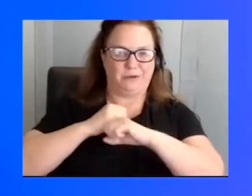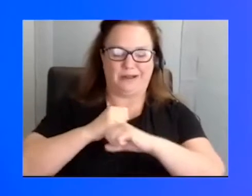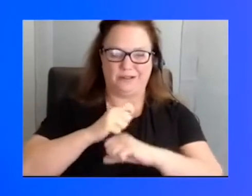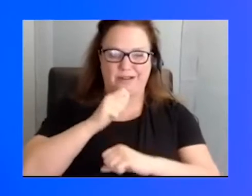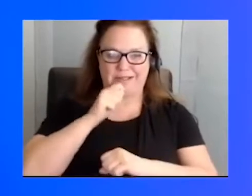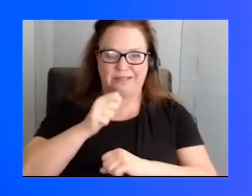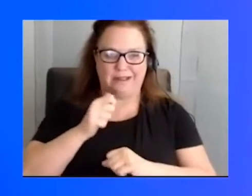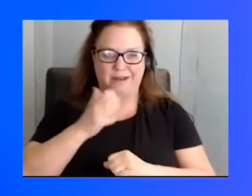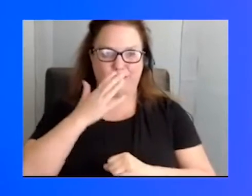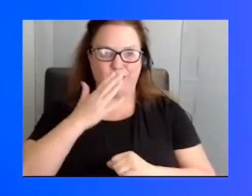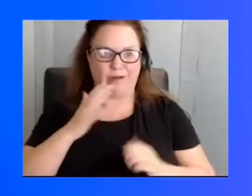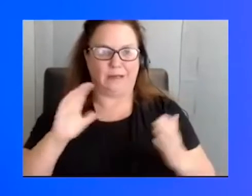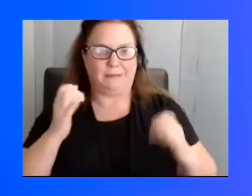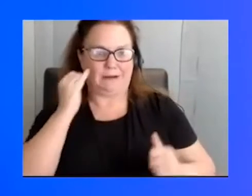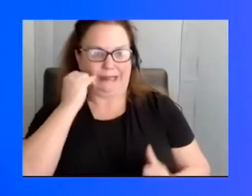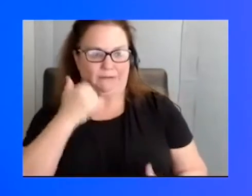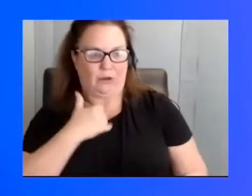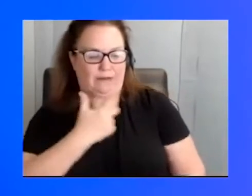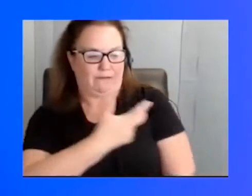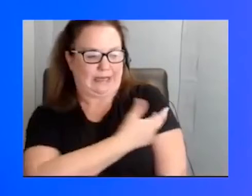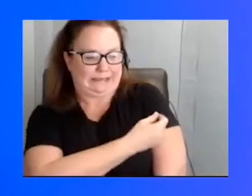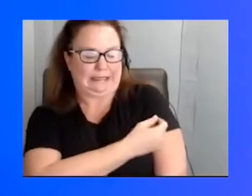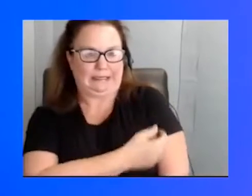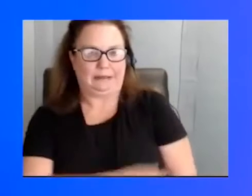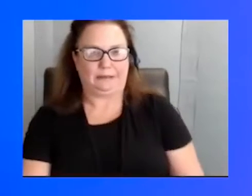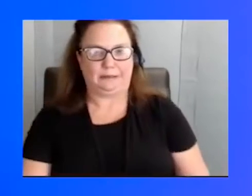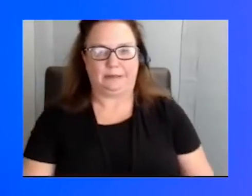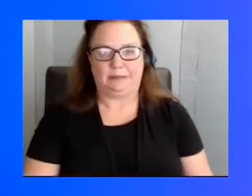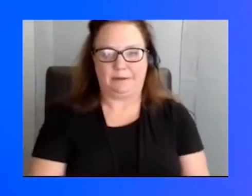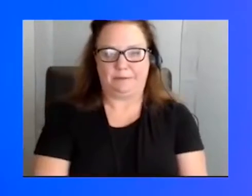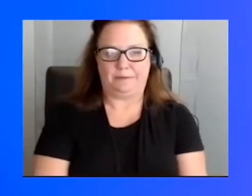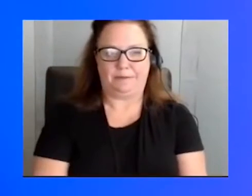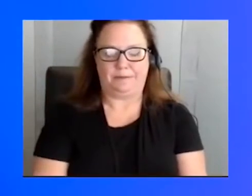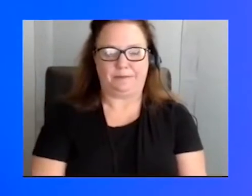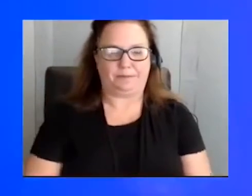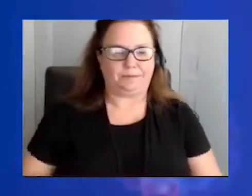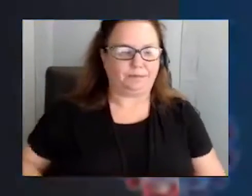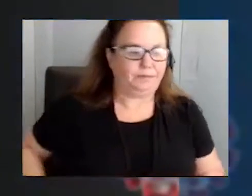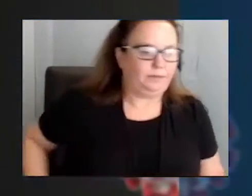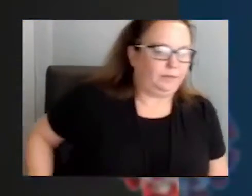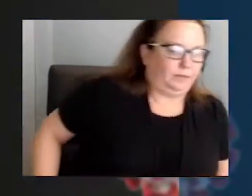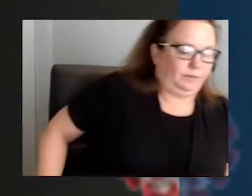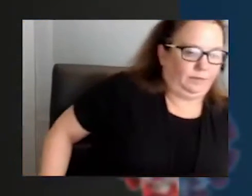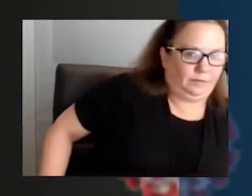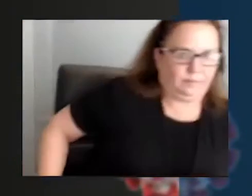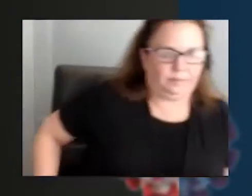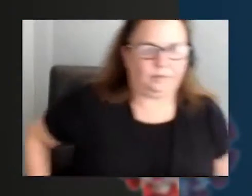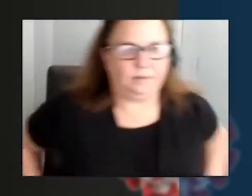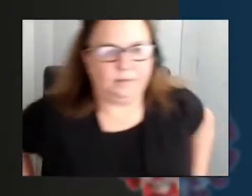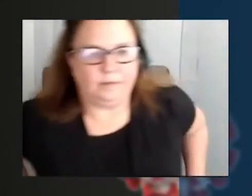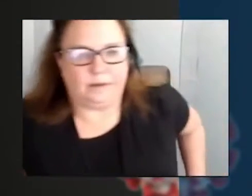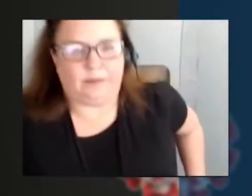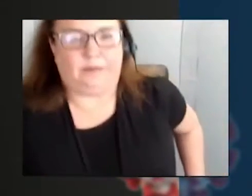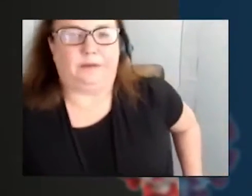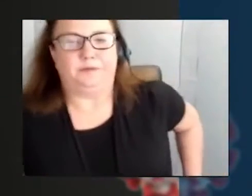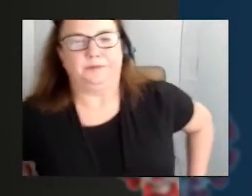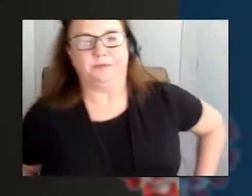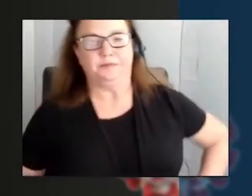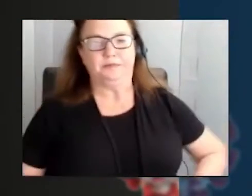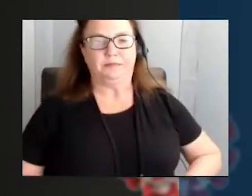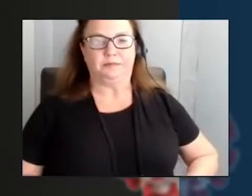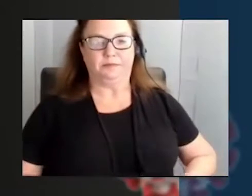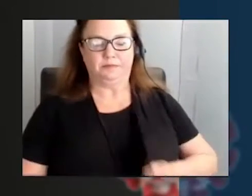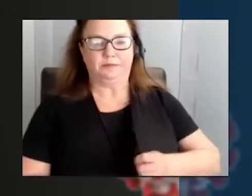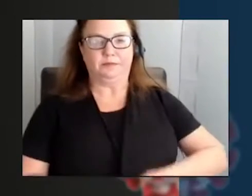vaccination. Our next question is a masking question, and I'm going to throw in something that Pamela is asking. The question is,